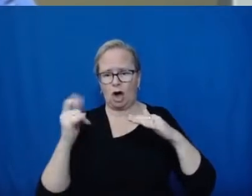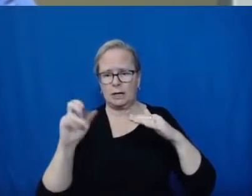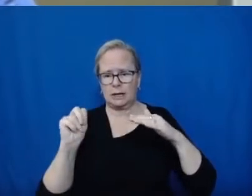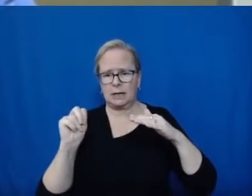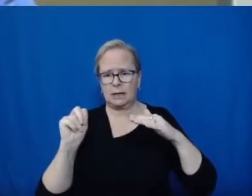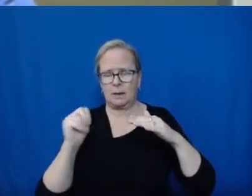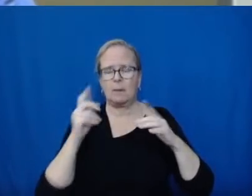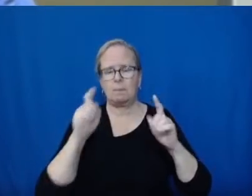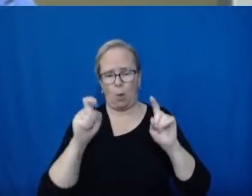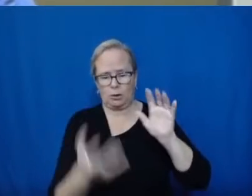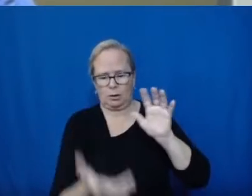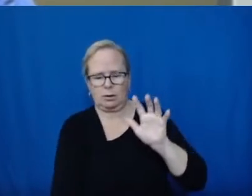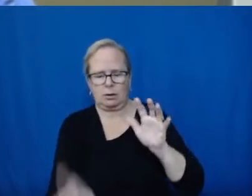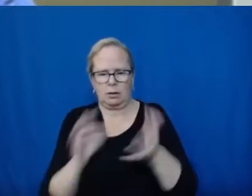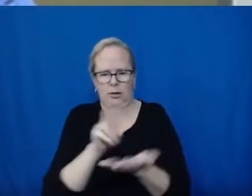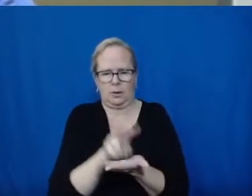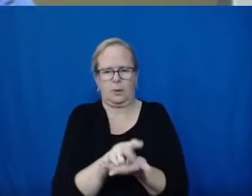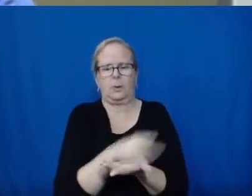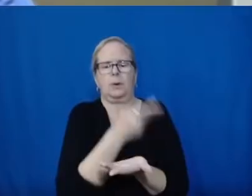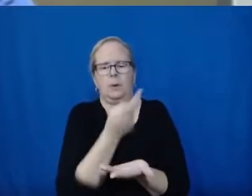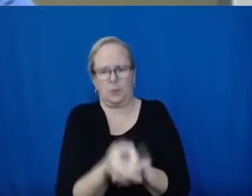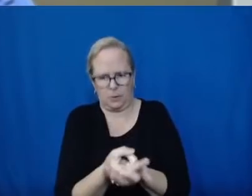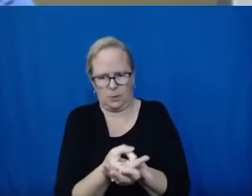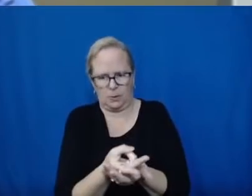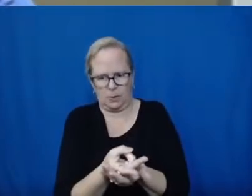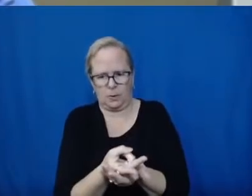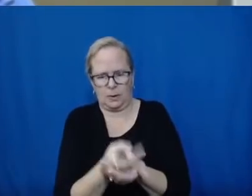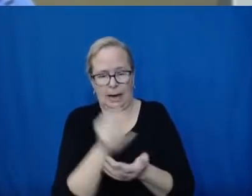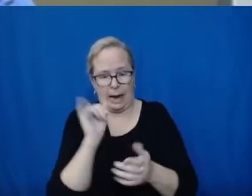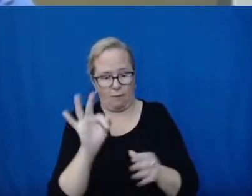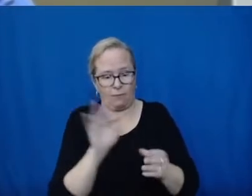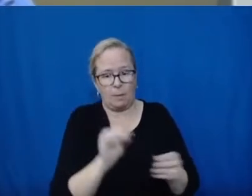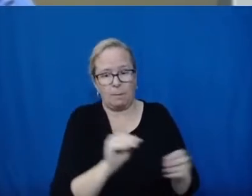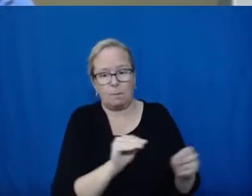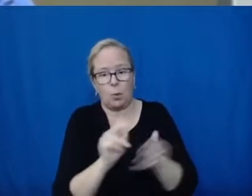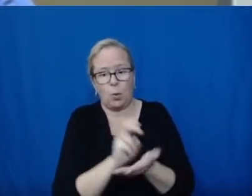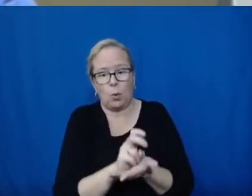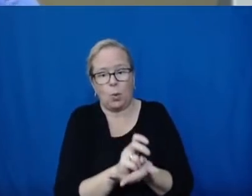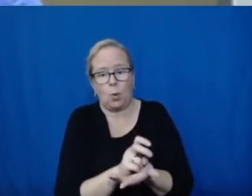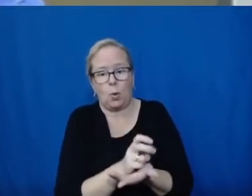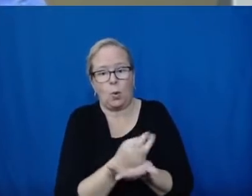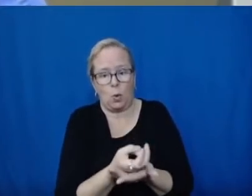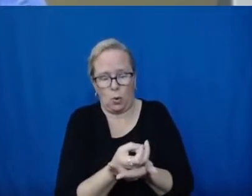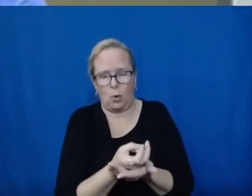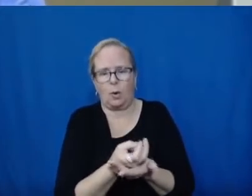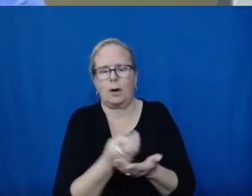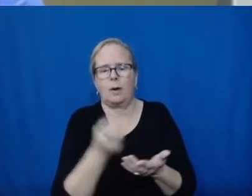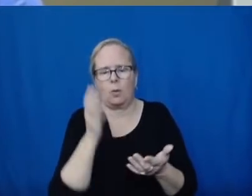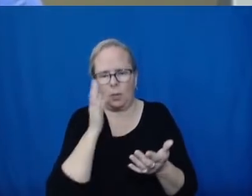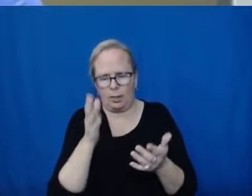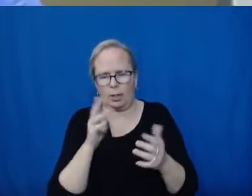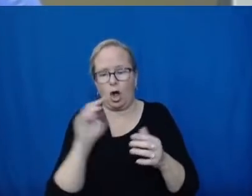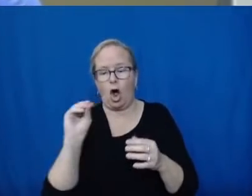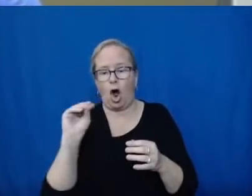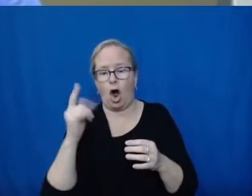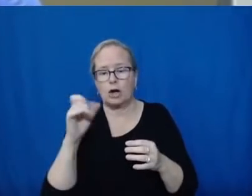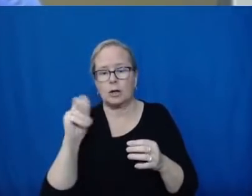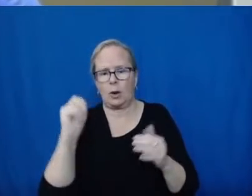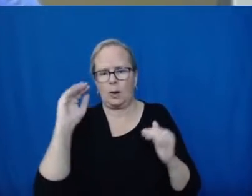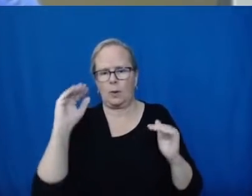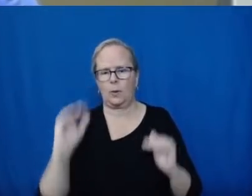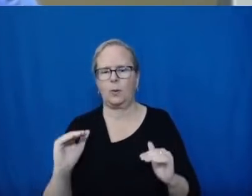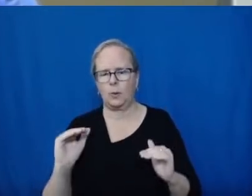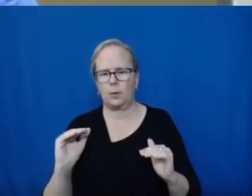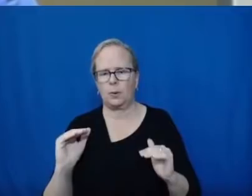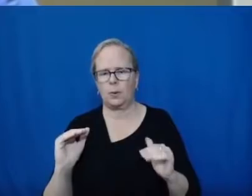oxygen on, and they're not moving a muscle because if they move a muscle, they know that their oxygen goes down. So I mean, I think they can come in and